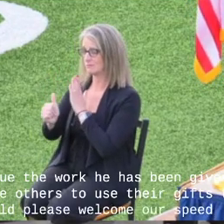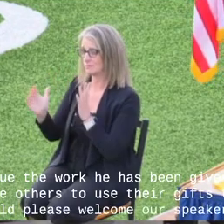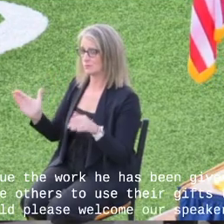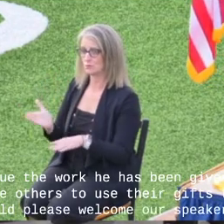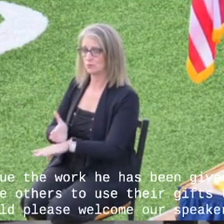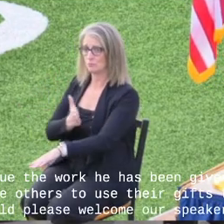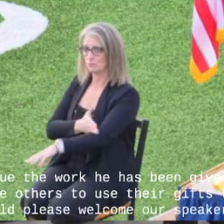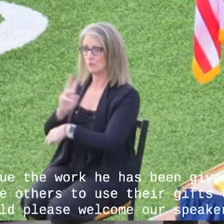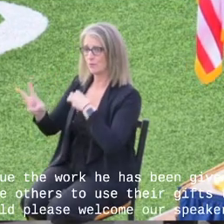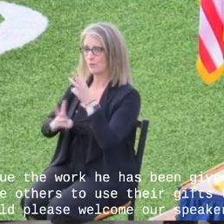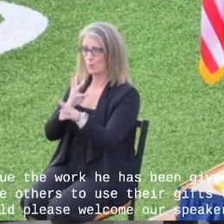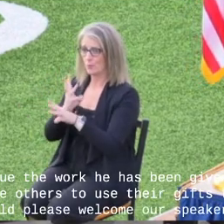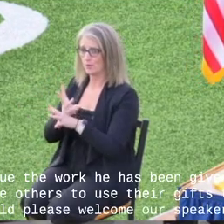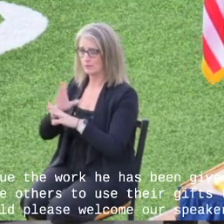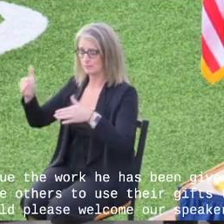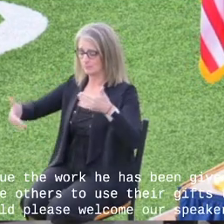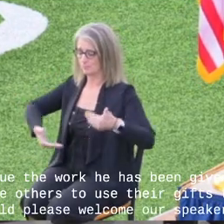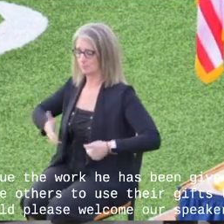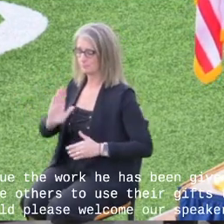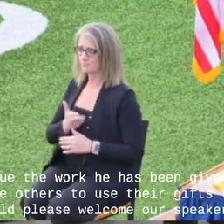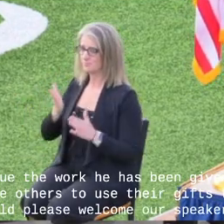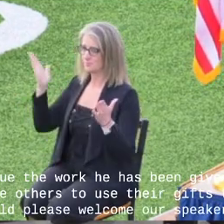speaker.